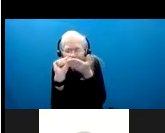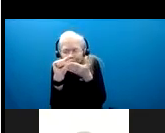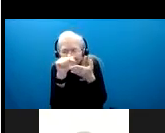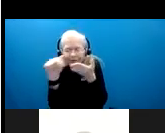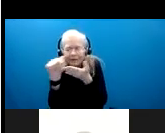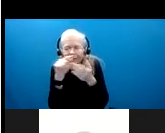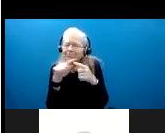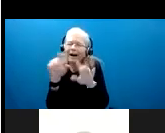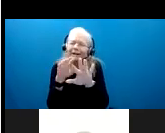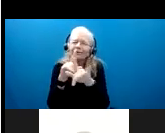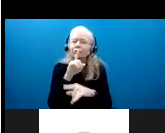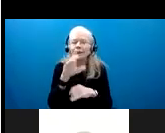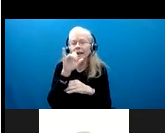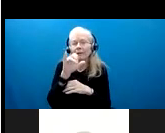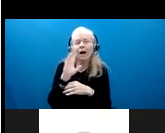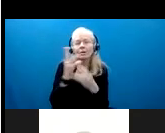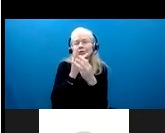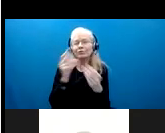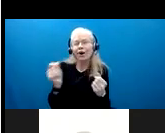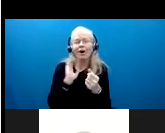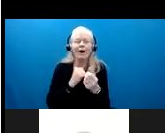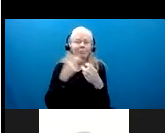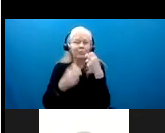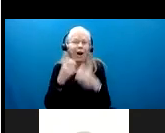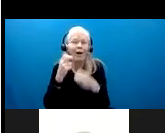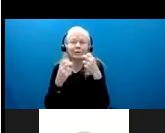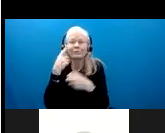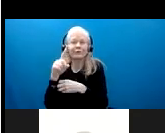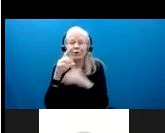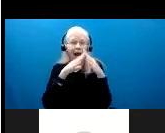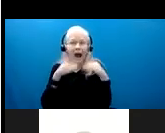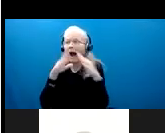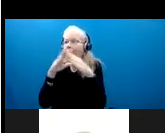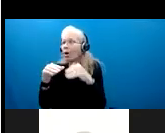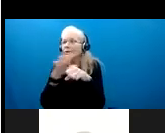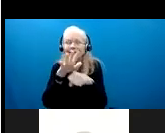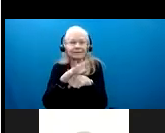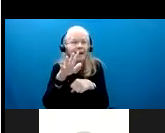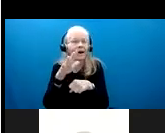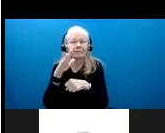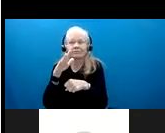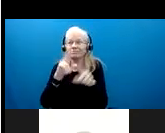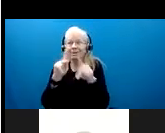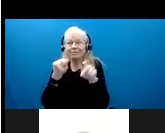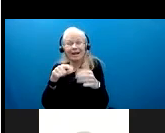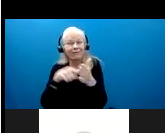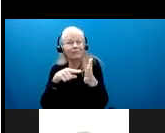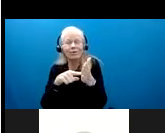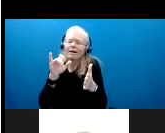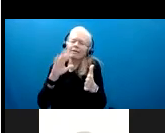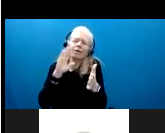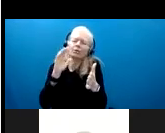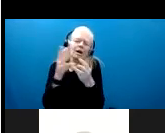solve our lack of affordable housing. ADUs are not going to solve the housing cost problem we've got.